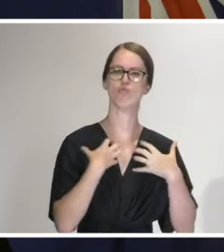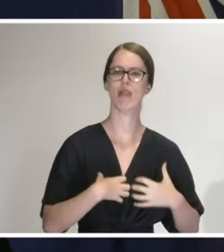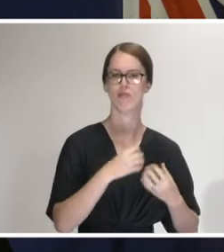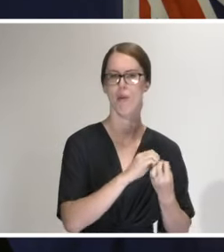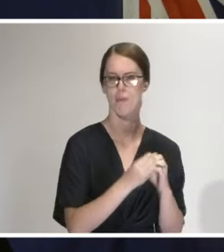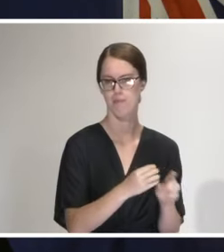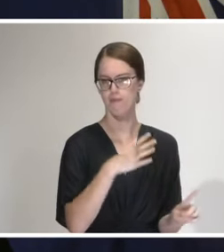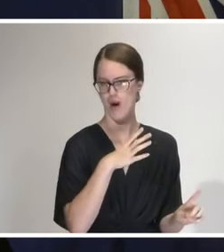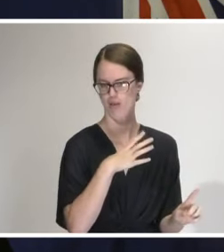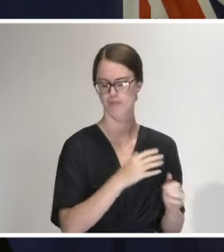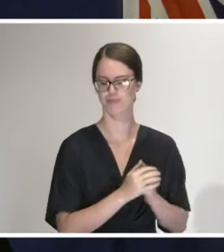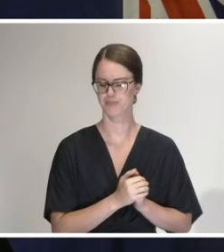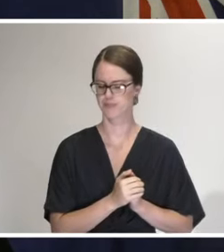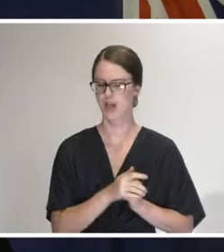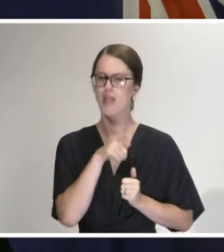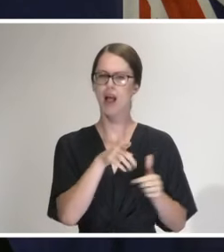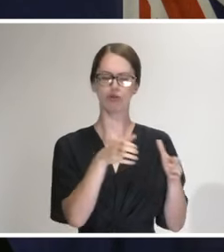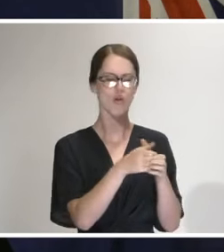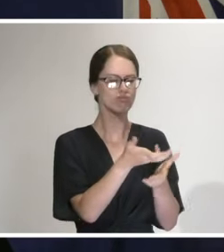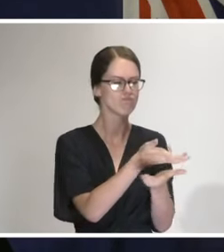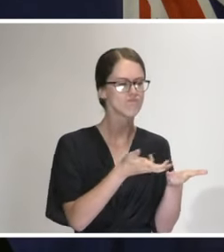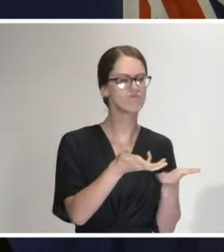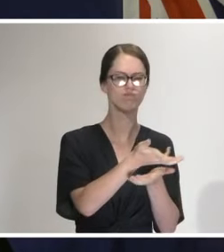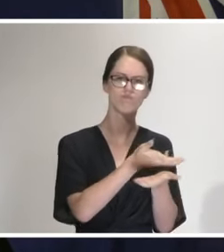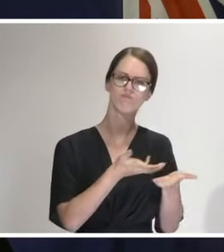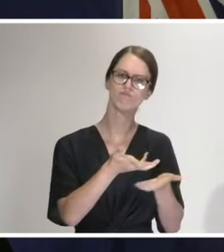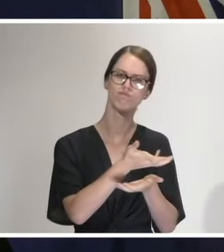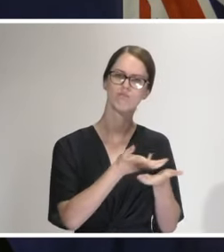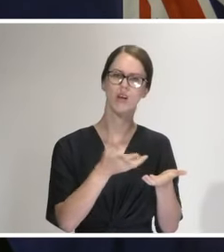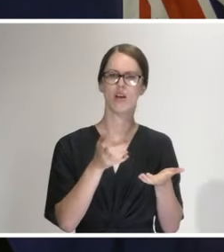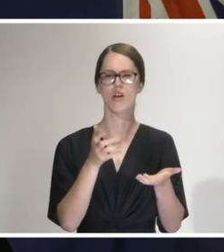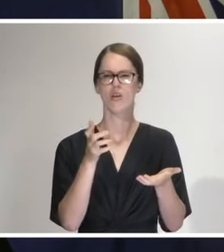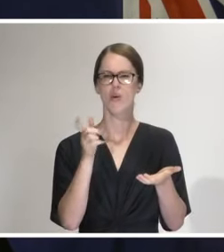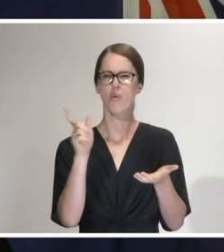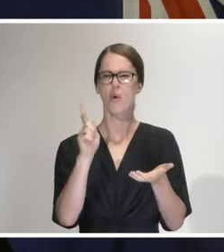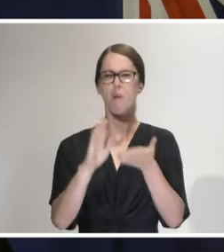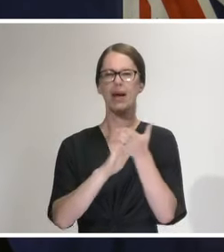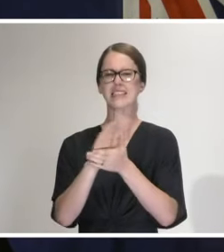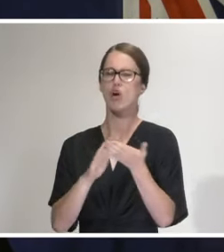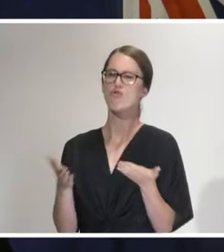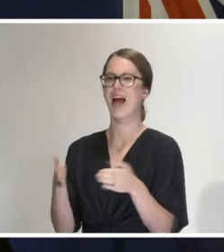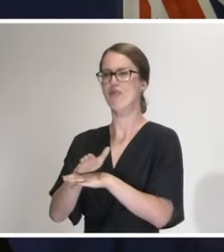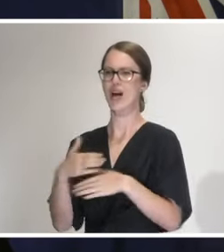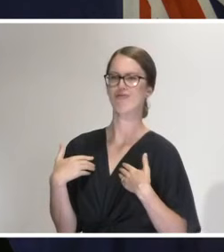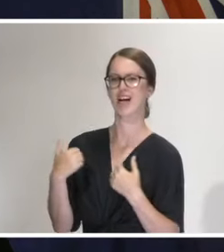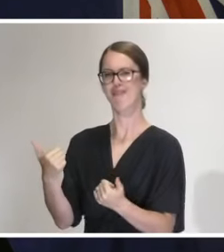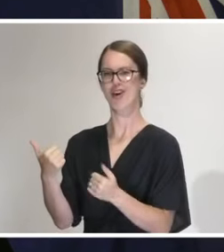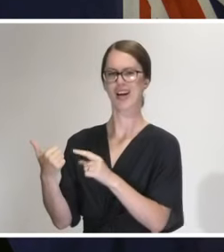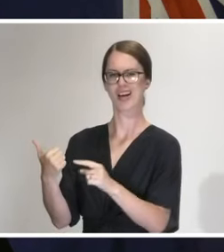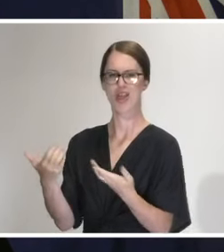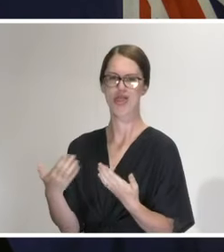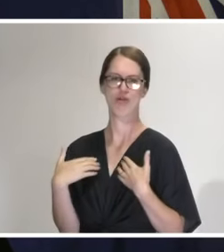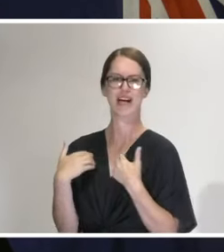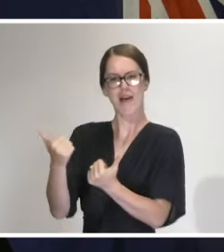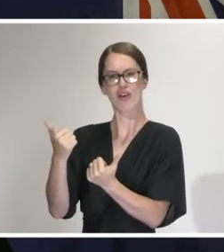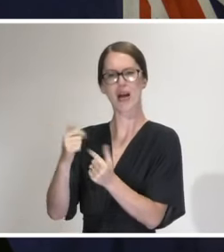The technical advisory group also rediscussed recovery, and there has been no change to our recovery